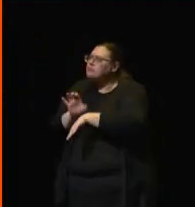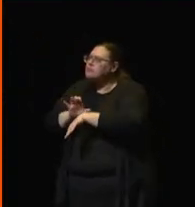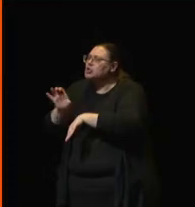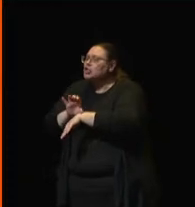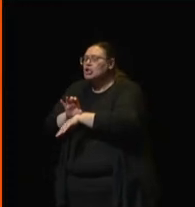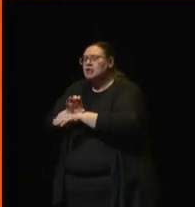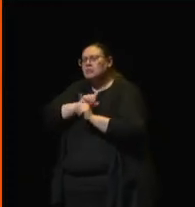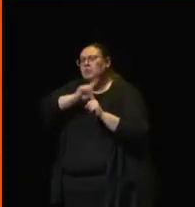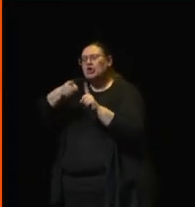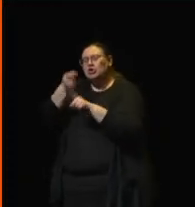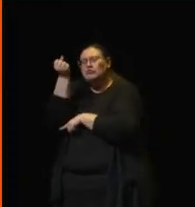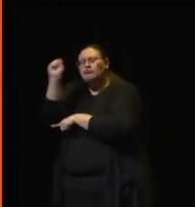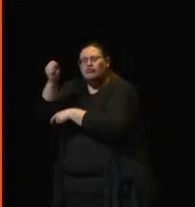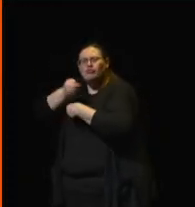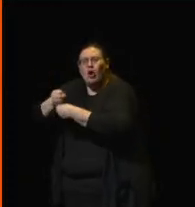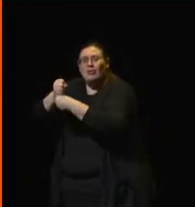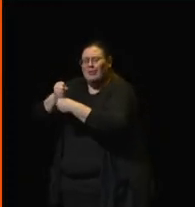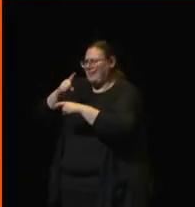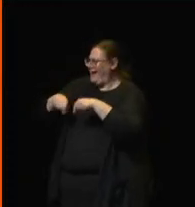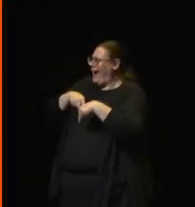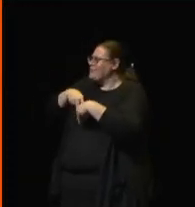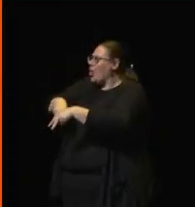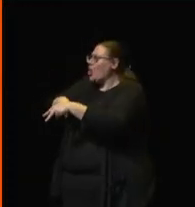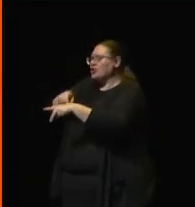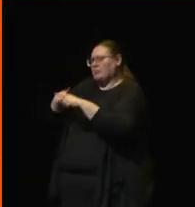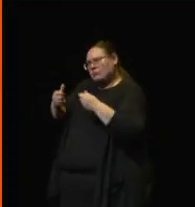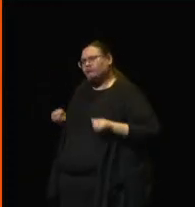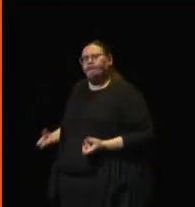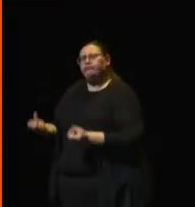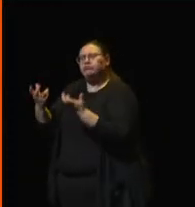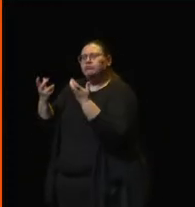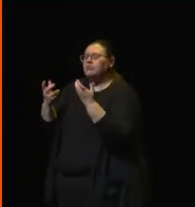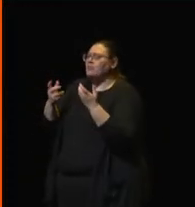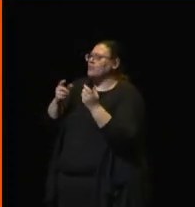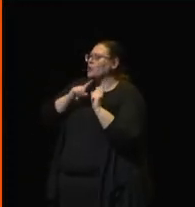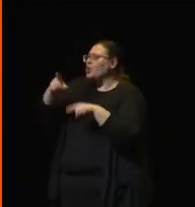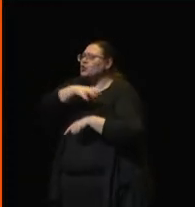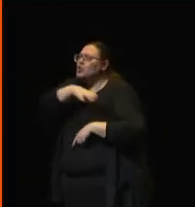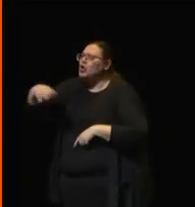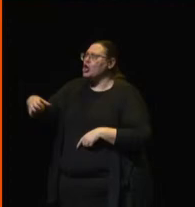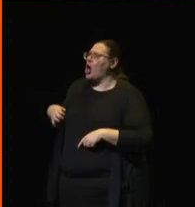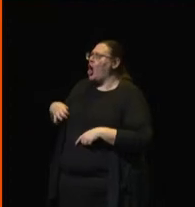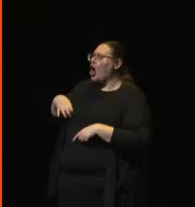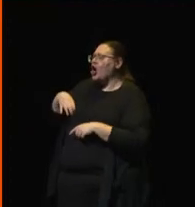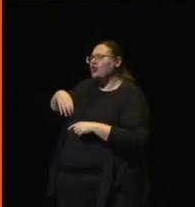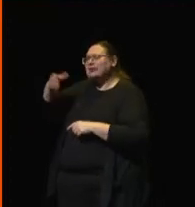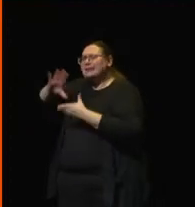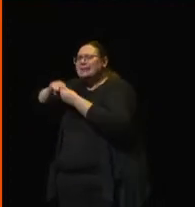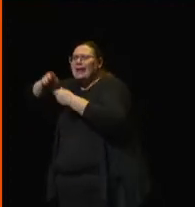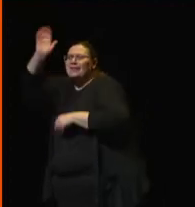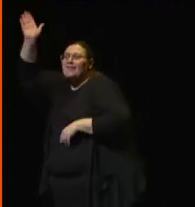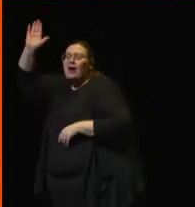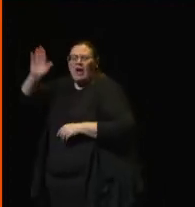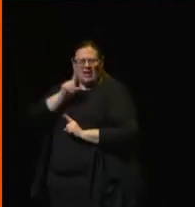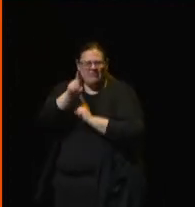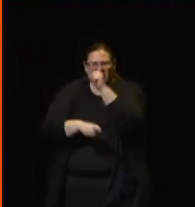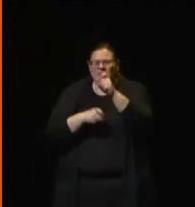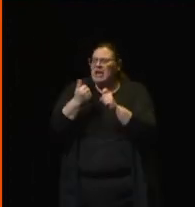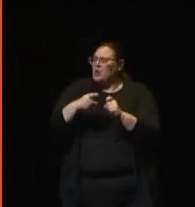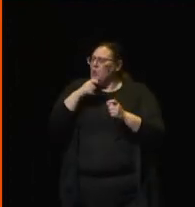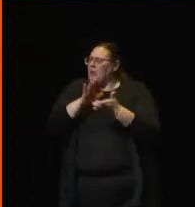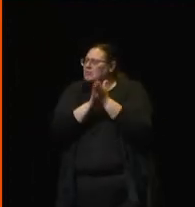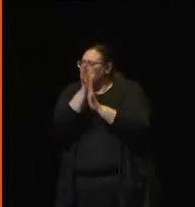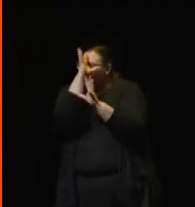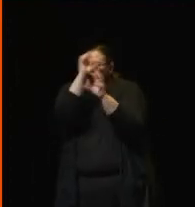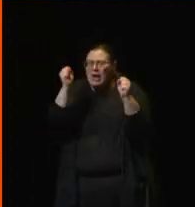long after he couldn't march, testifying before Congress, grilling presidential candidates driving across the